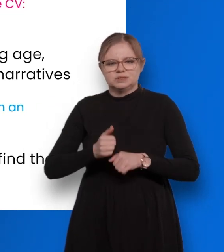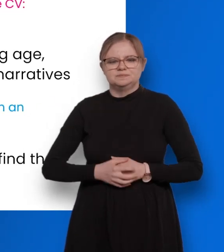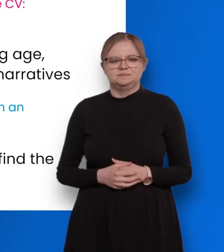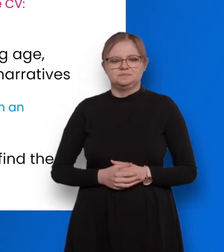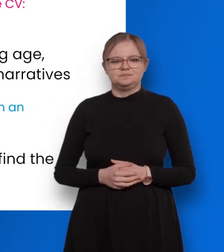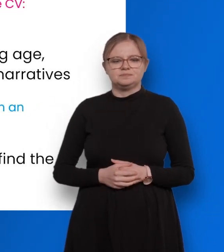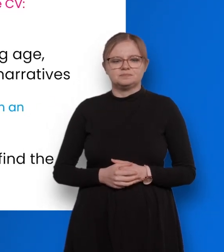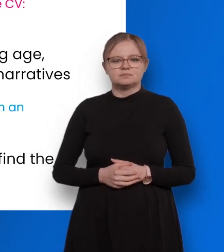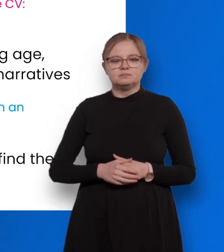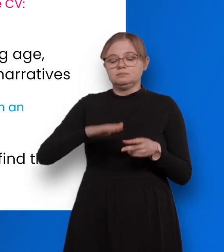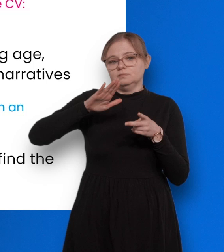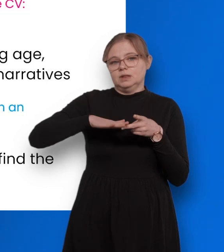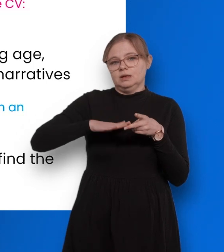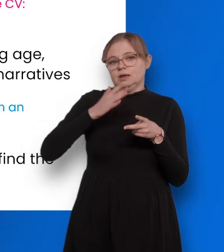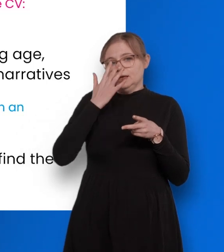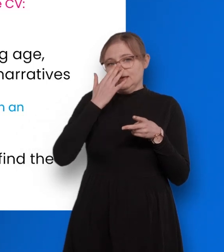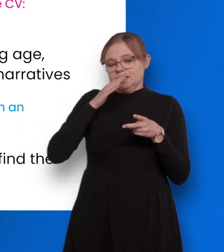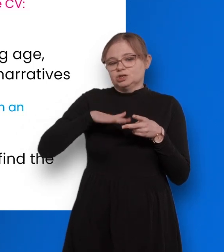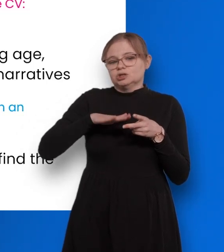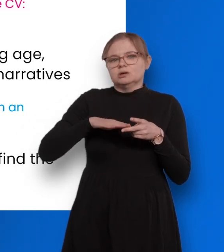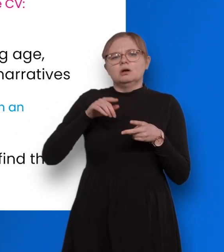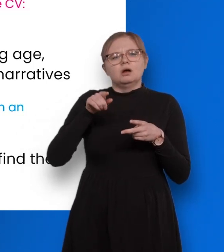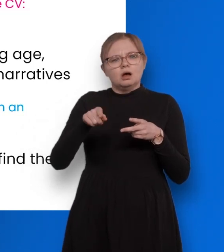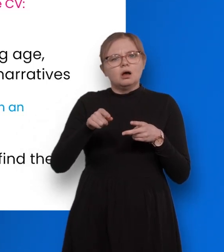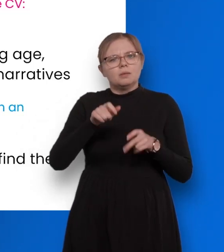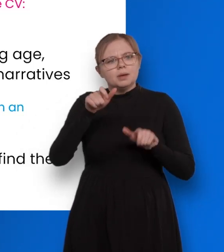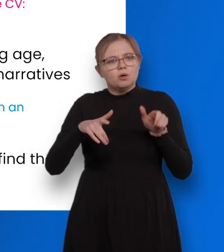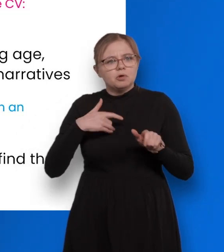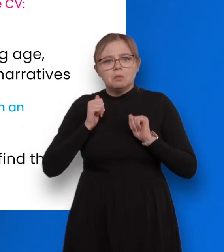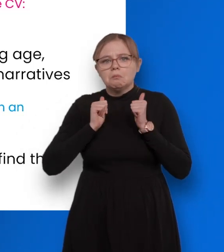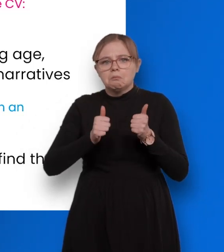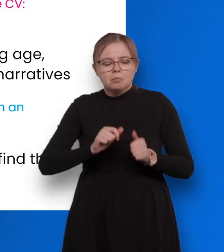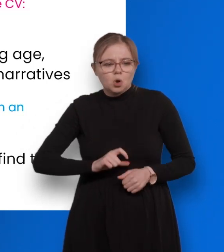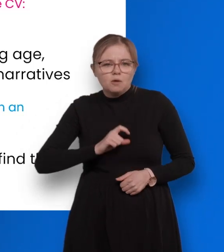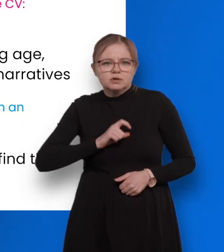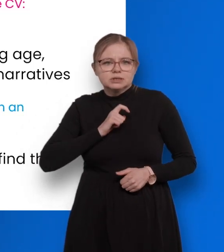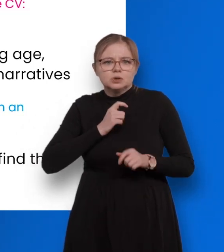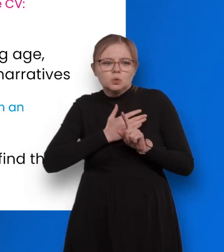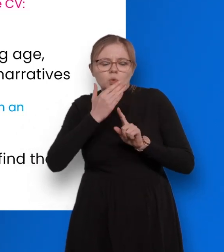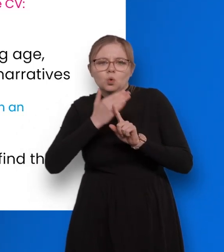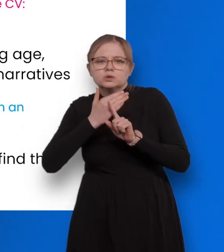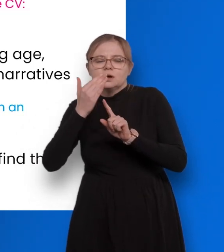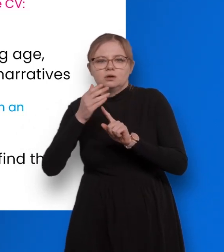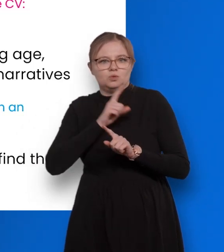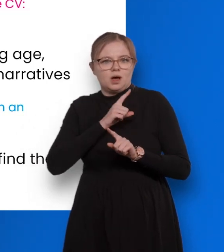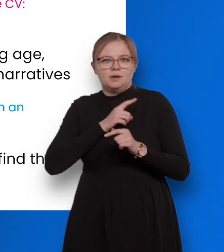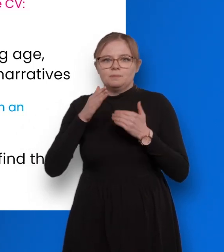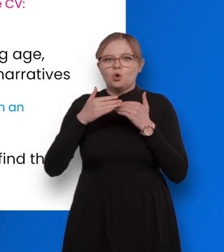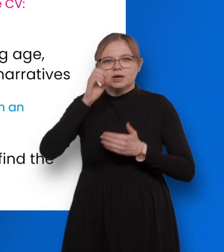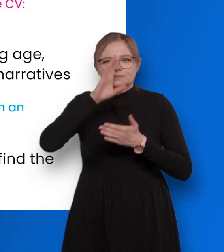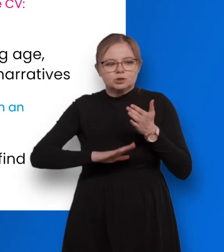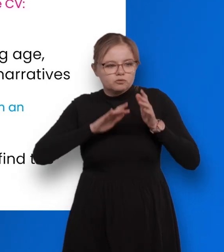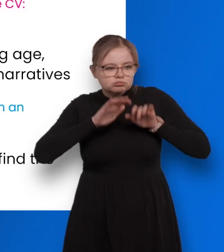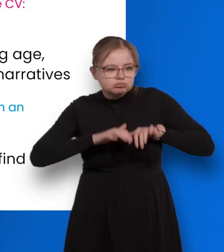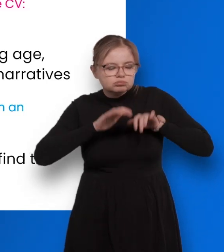CV. In terms of age, users feel more comfortable with the format with increasing age. That could come just purely from having a lot more experience of drafting and